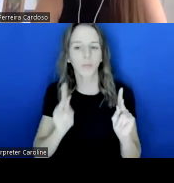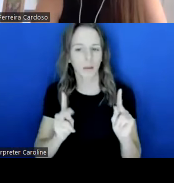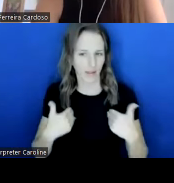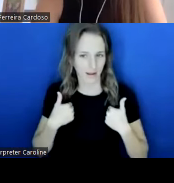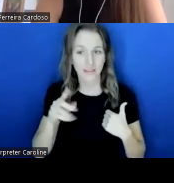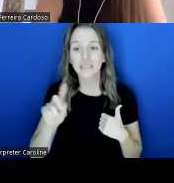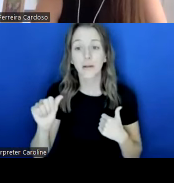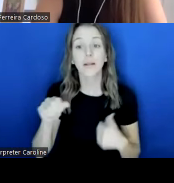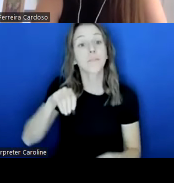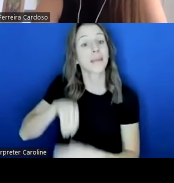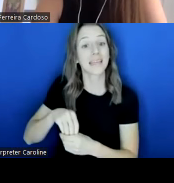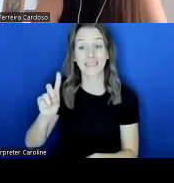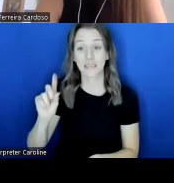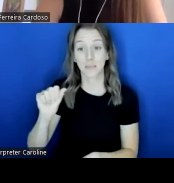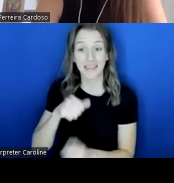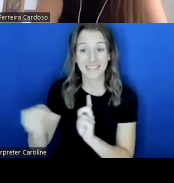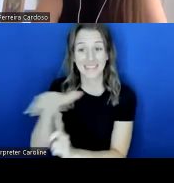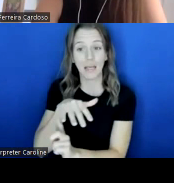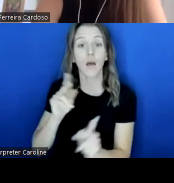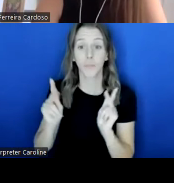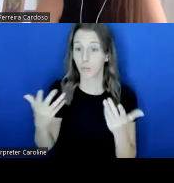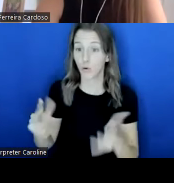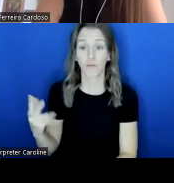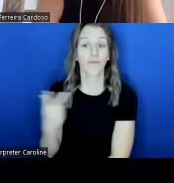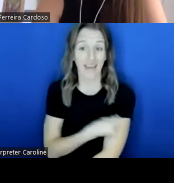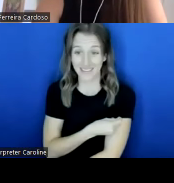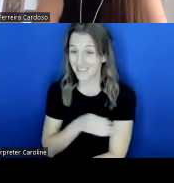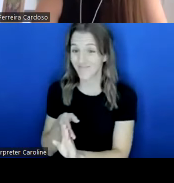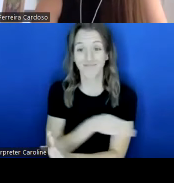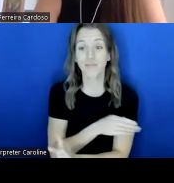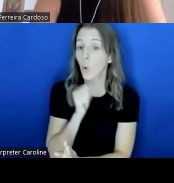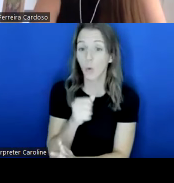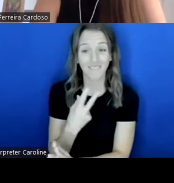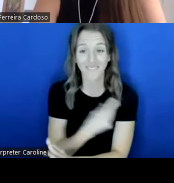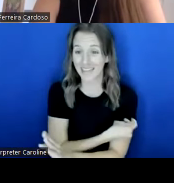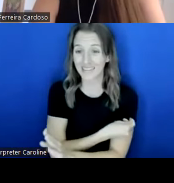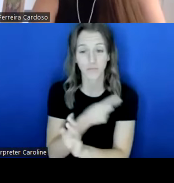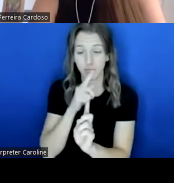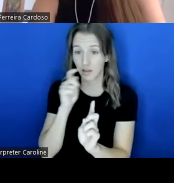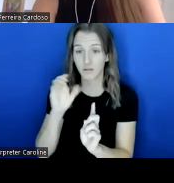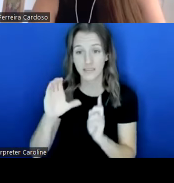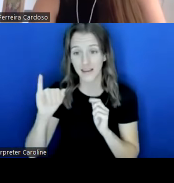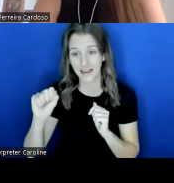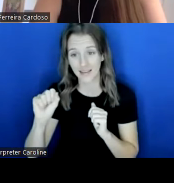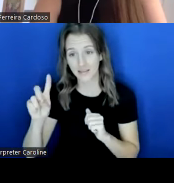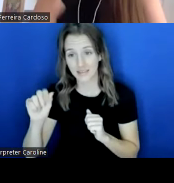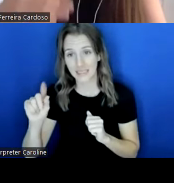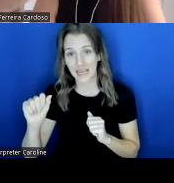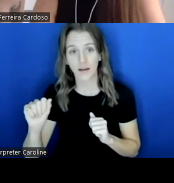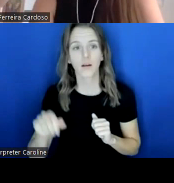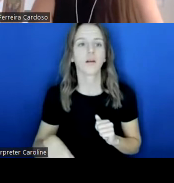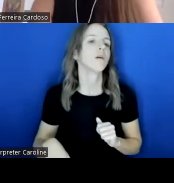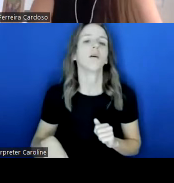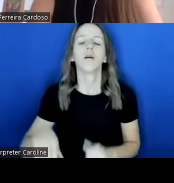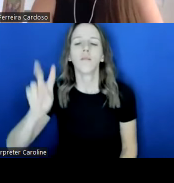disability setting, people got vaccinated who wouldn't have because of CCIS data. You know, so VEI had access